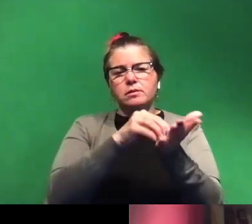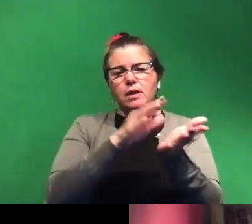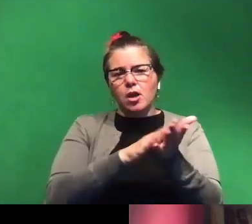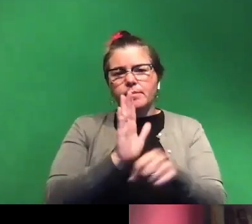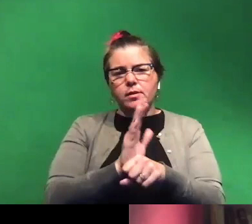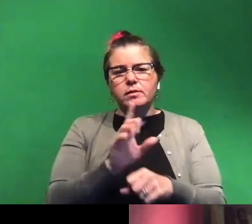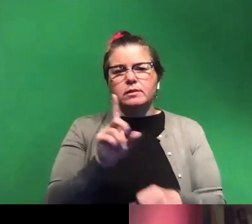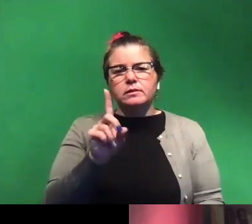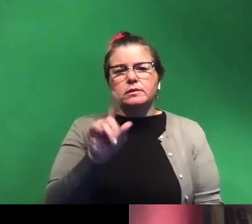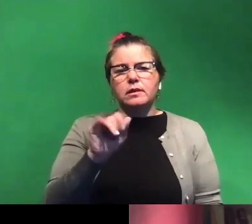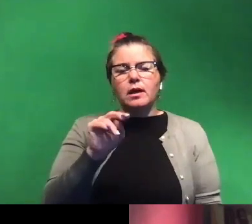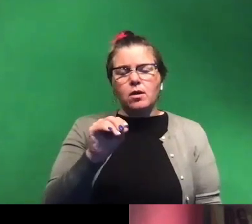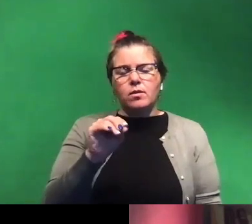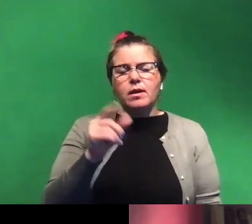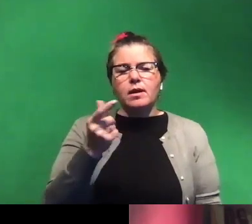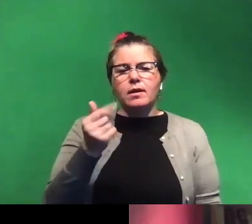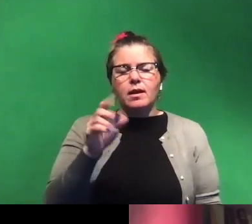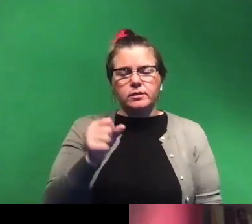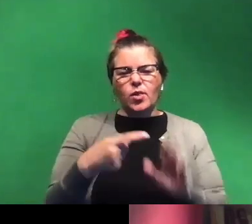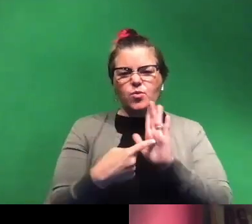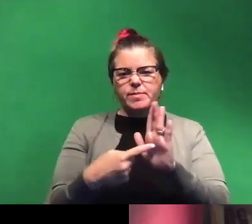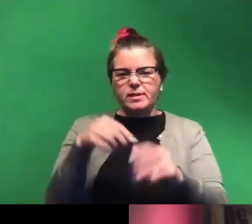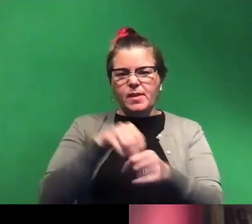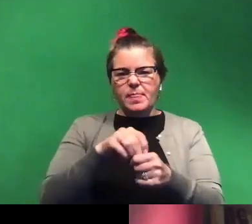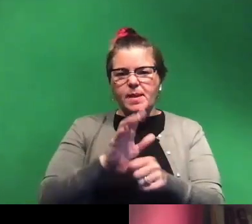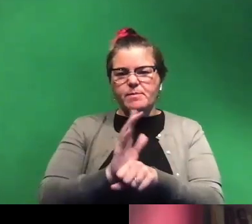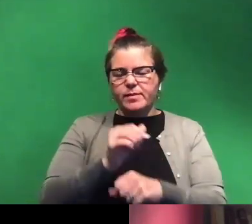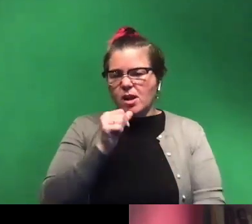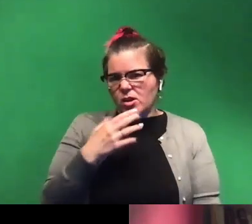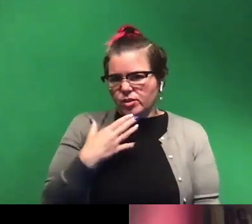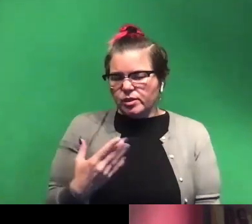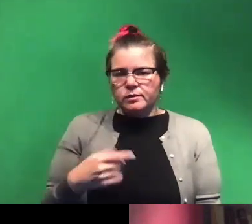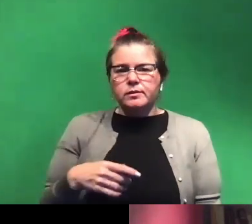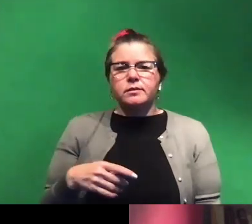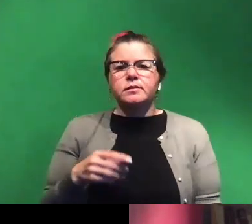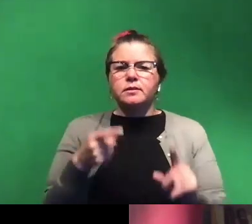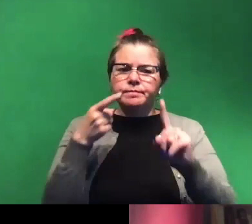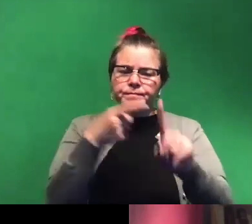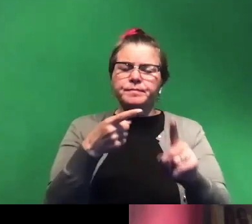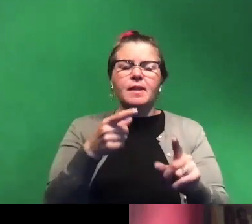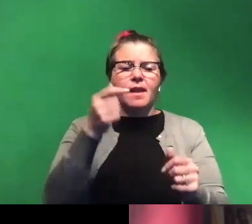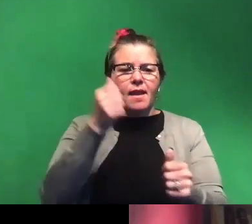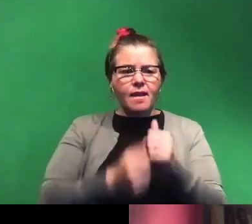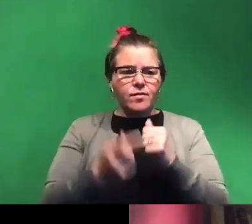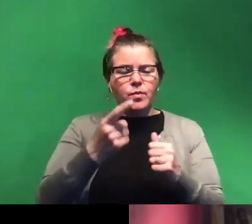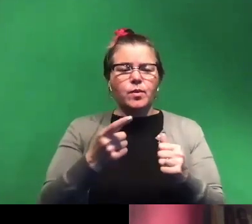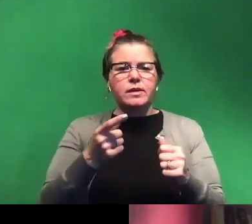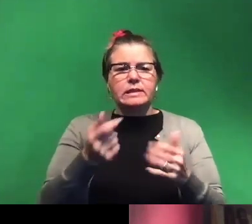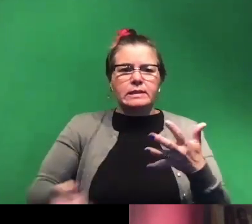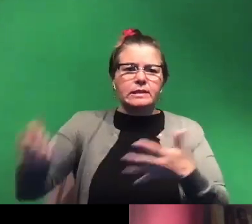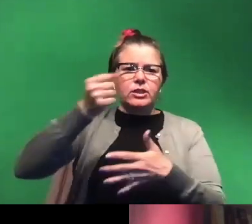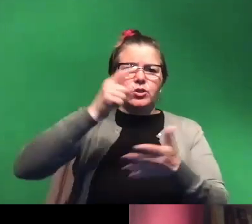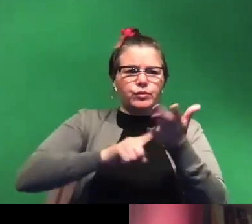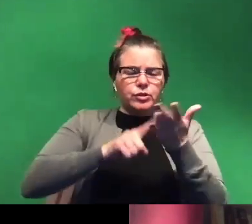called Dino Gangs and how like the representation in it wasn't very good. And she made this point, like everybody is a senior researcher and they're